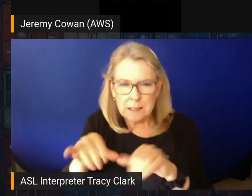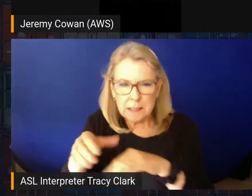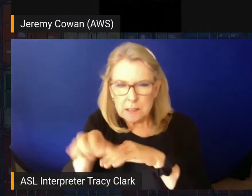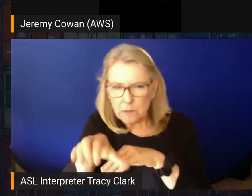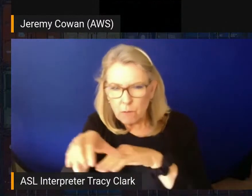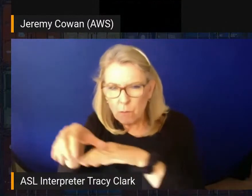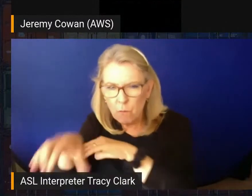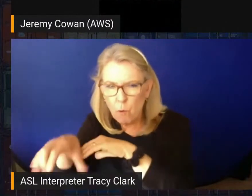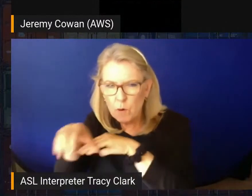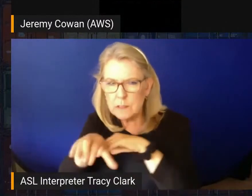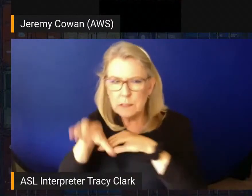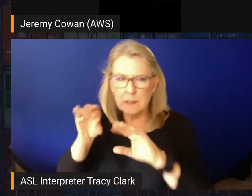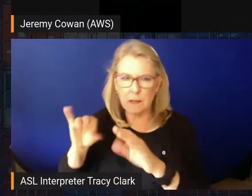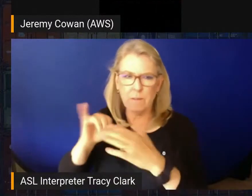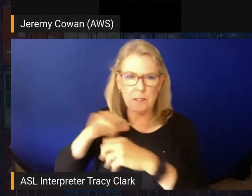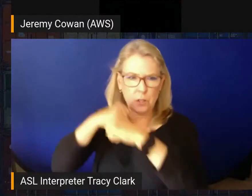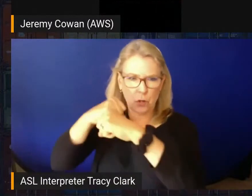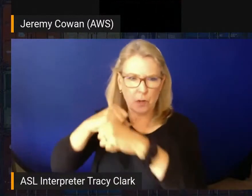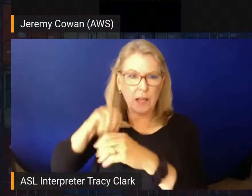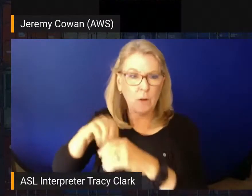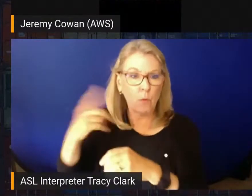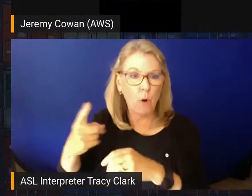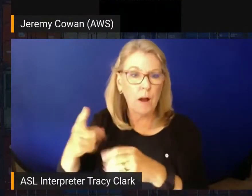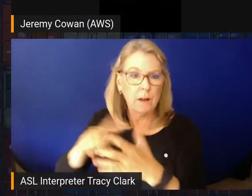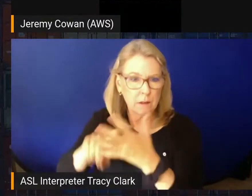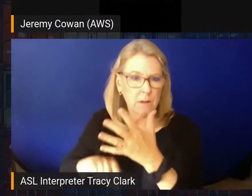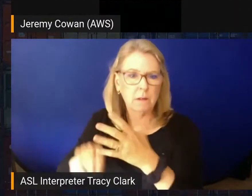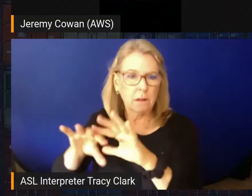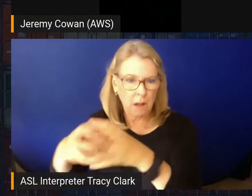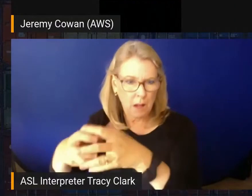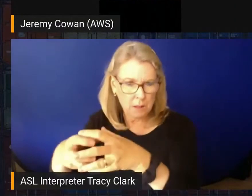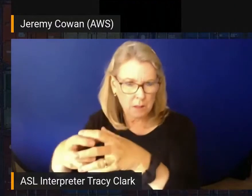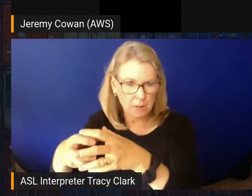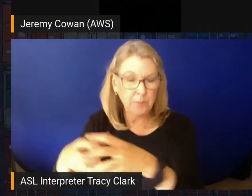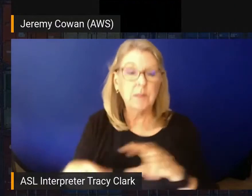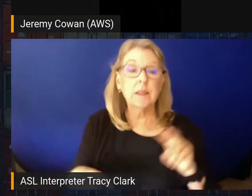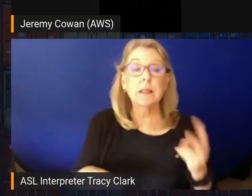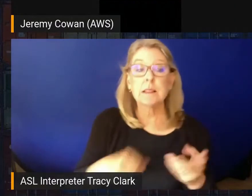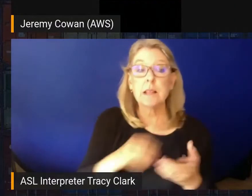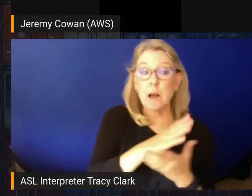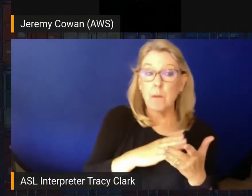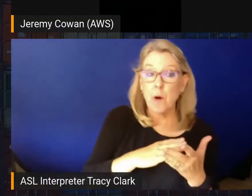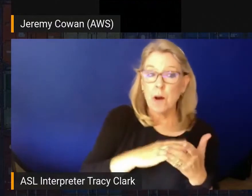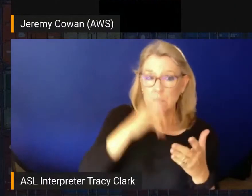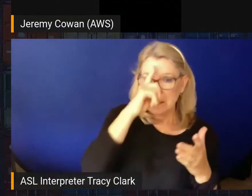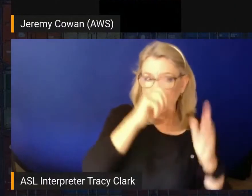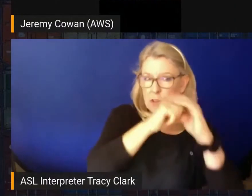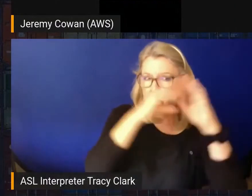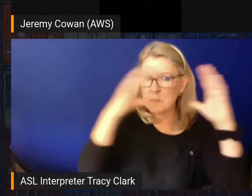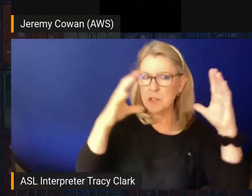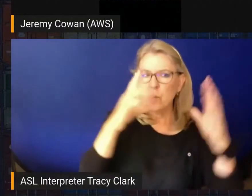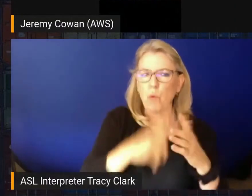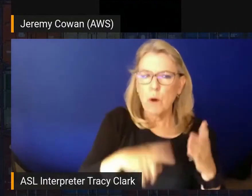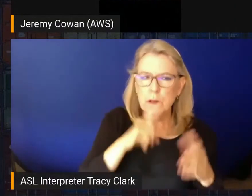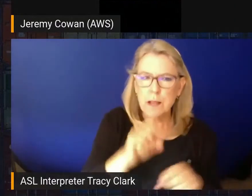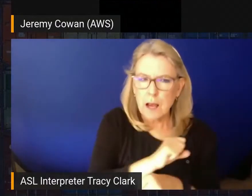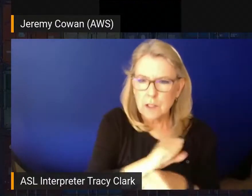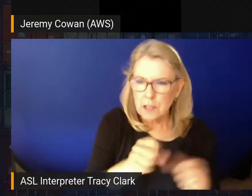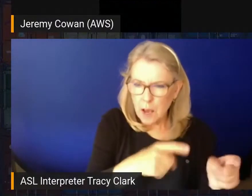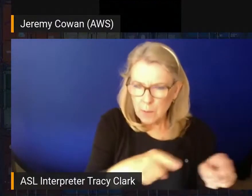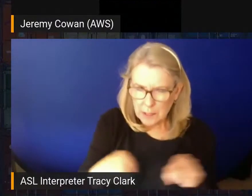The second part to this is sort of visualization, so what's actually going on. And we recently launched the EKS Connector.